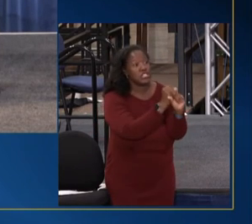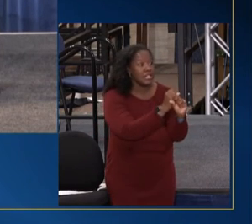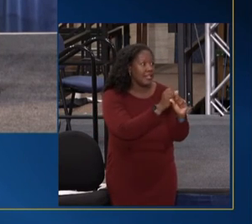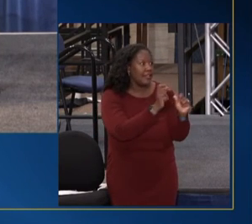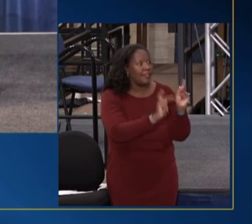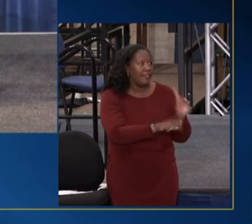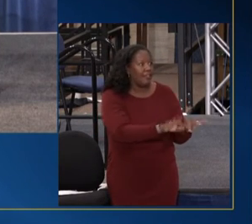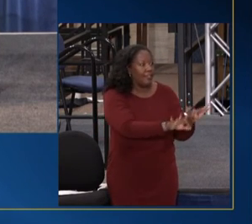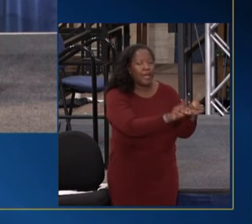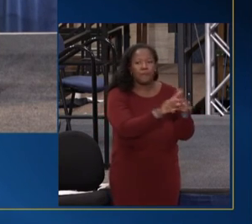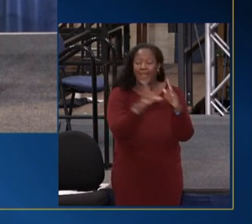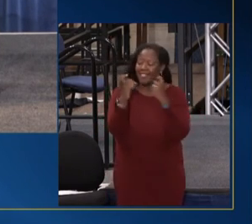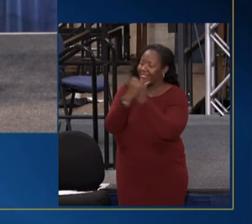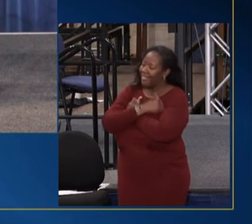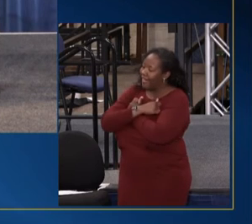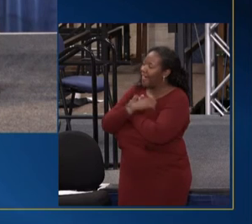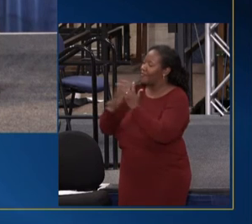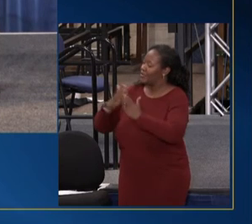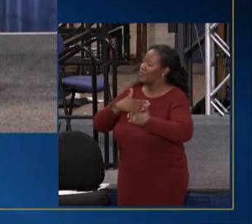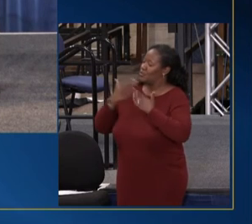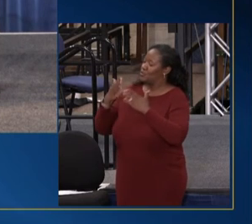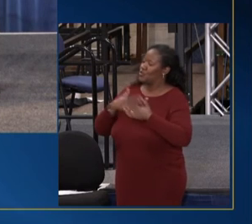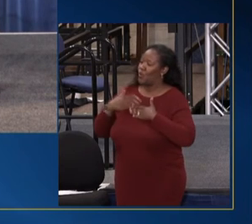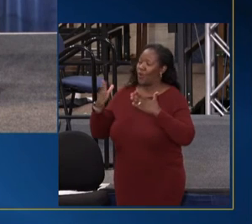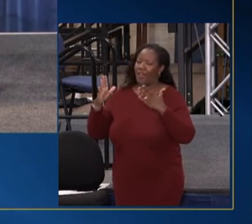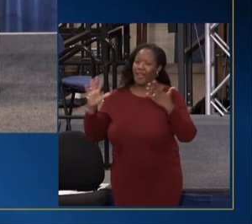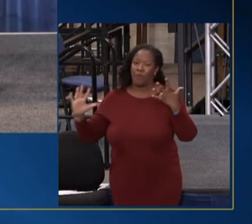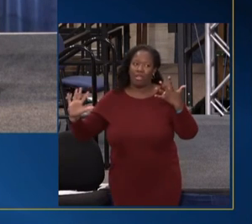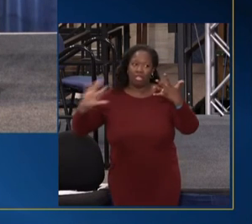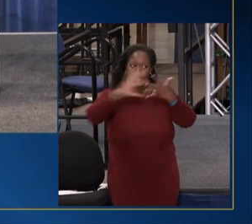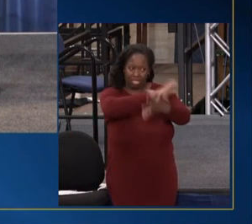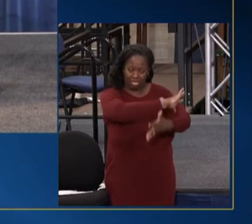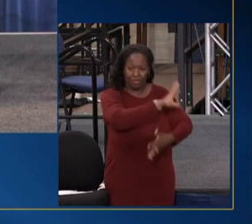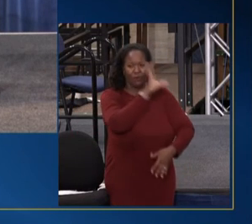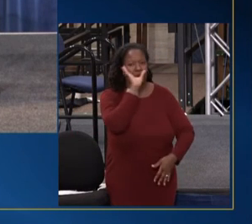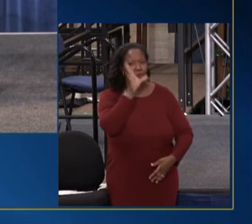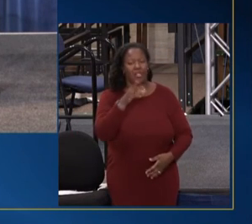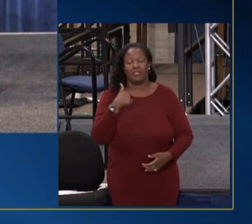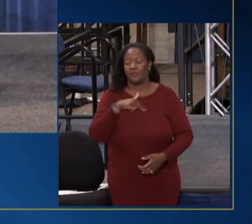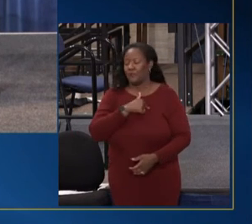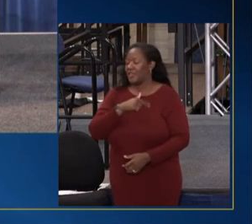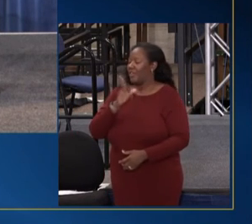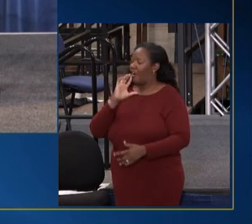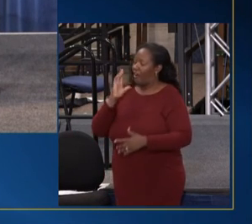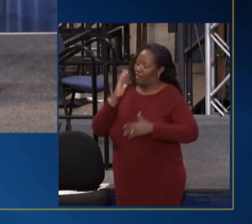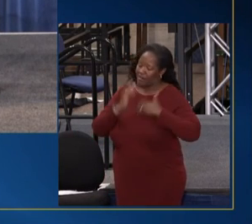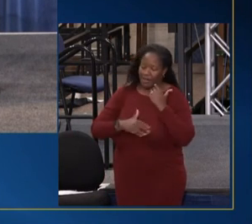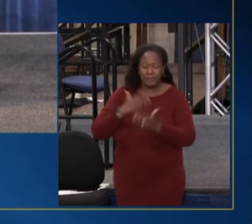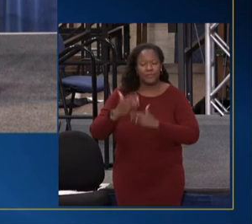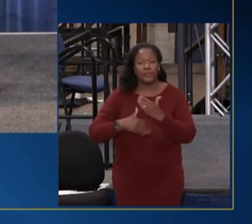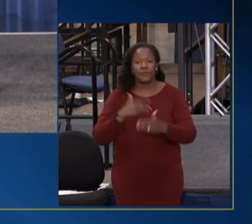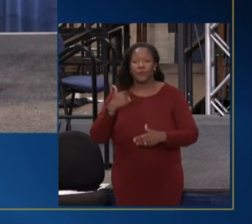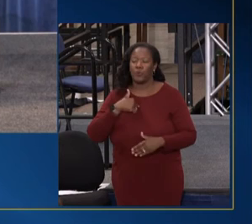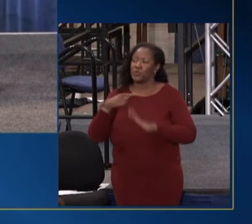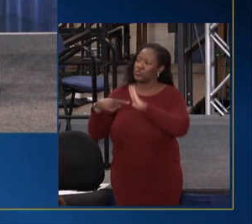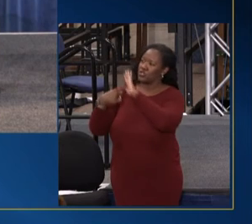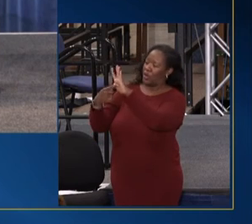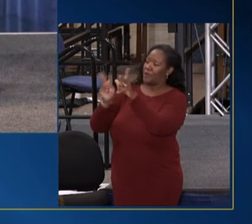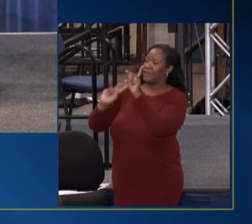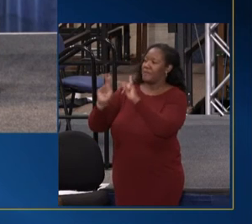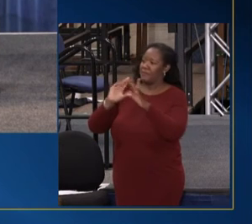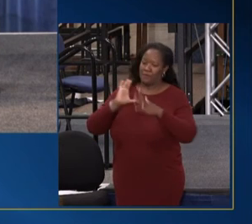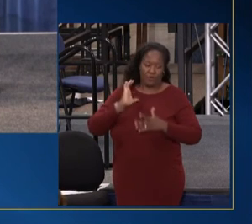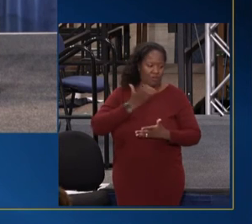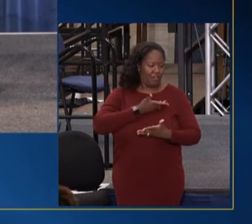But love and joy, you know, they do come through in the end. And so we're coming through, you know, we're showing people who we are as a community, and we're